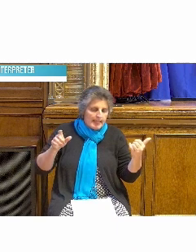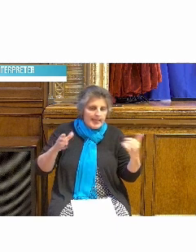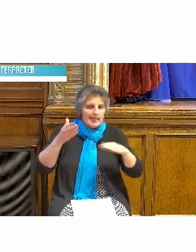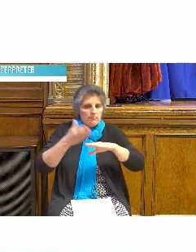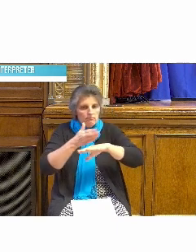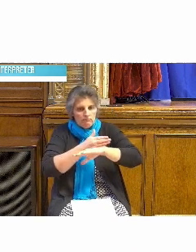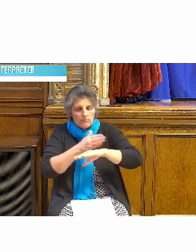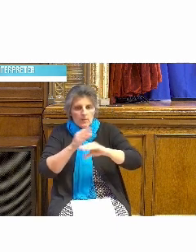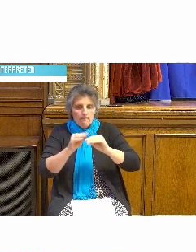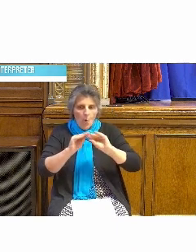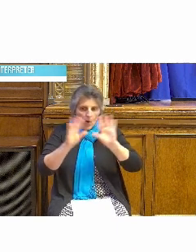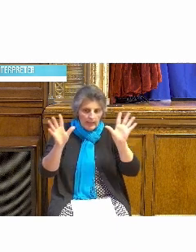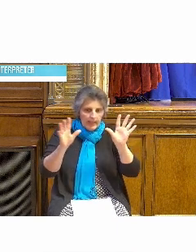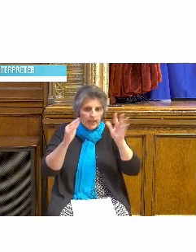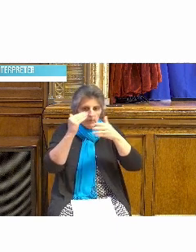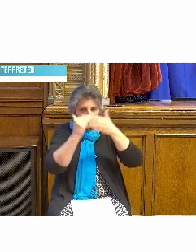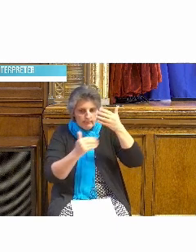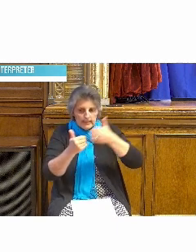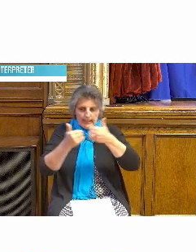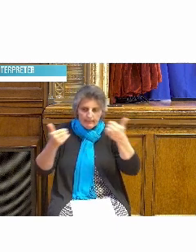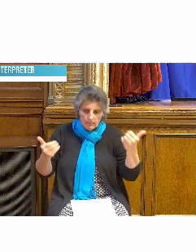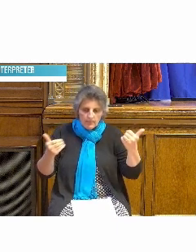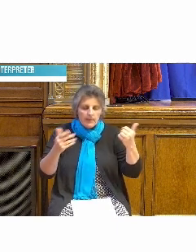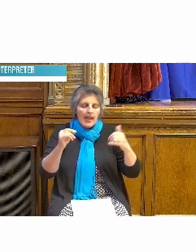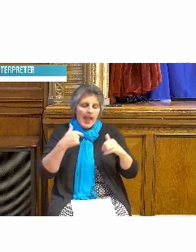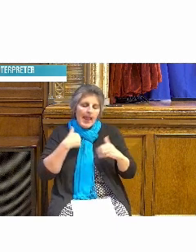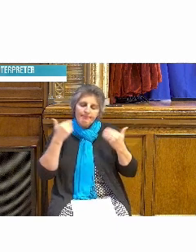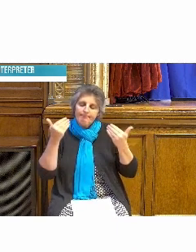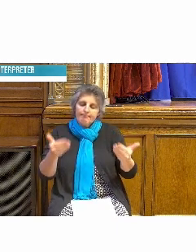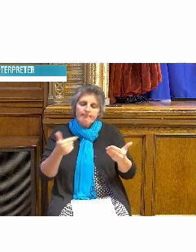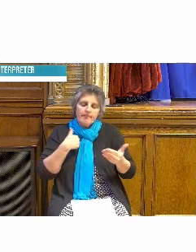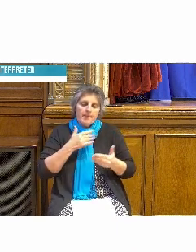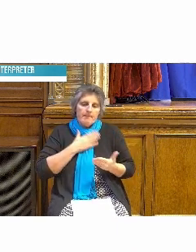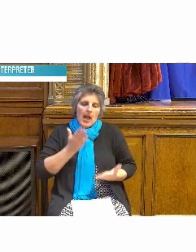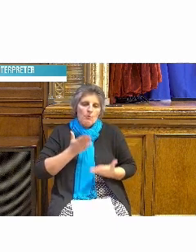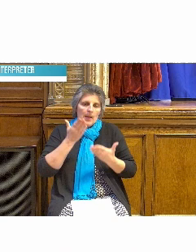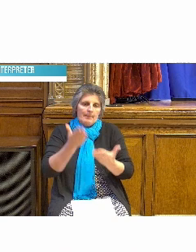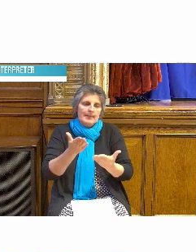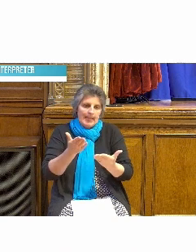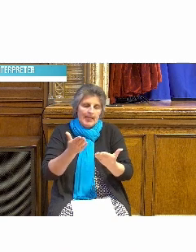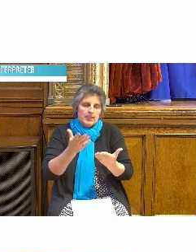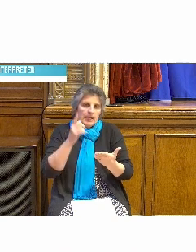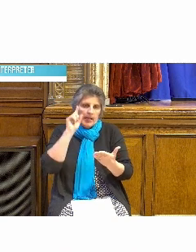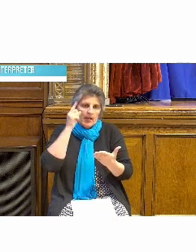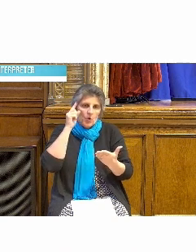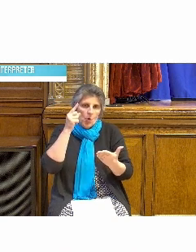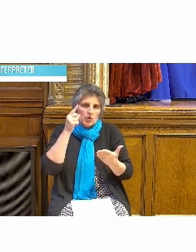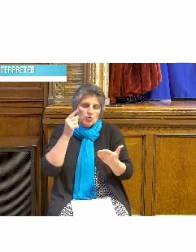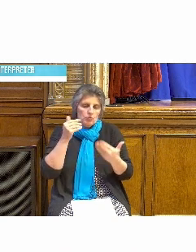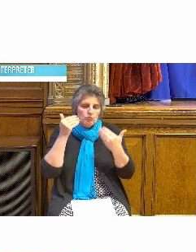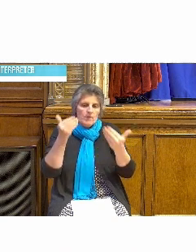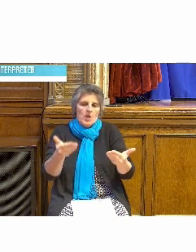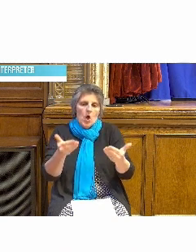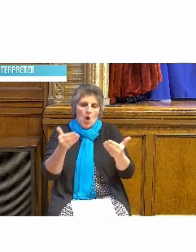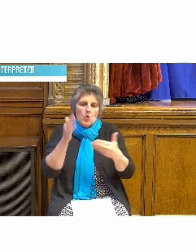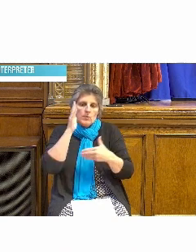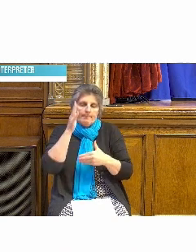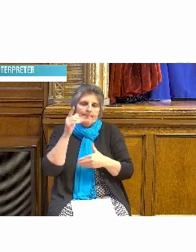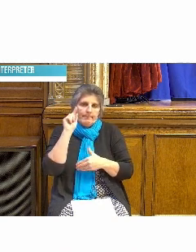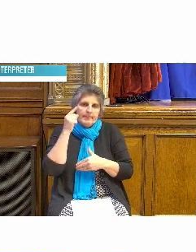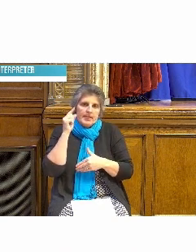better distinction, and so going forward. And I guess my recommendation in order to move us along would be